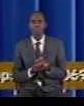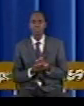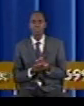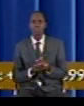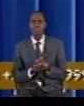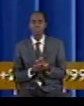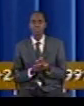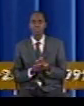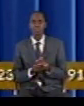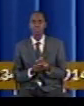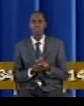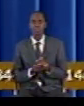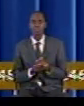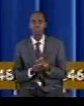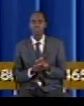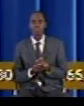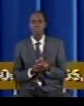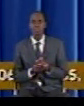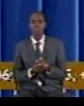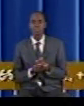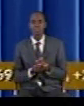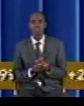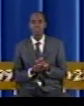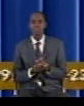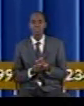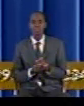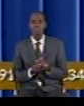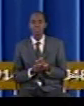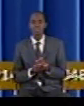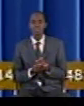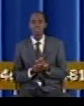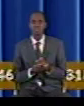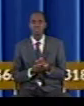So nana on US shakwa wele mo didola